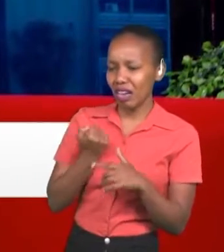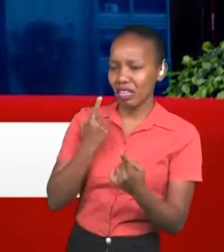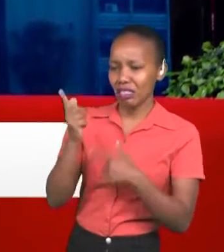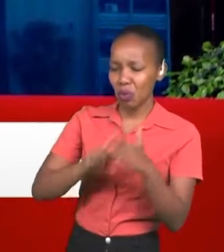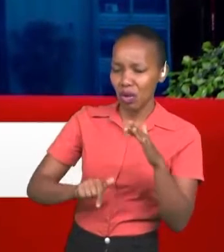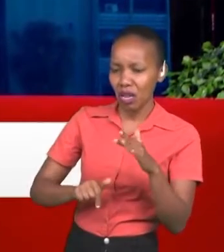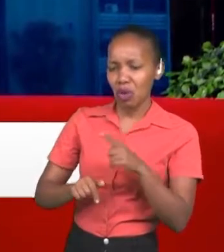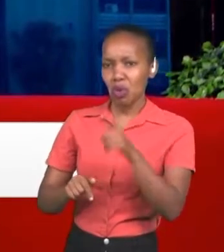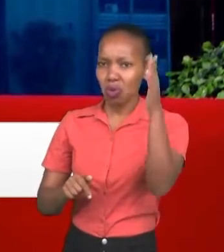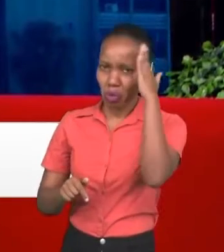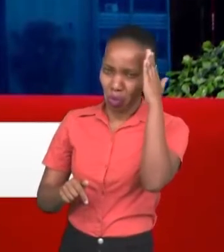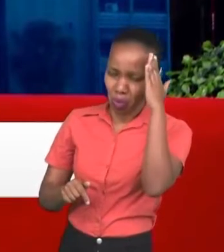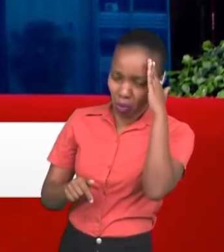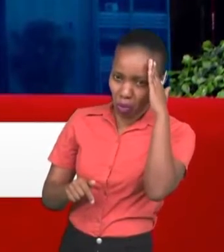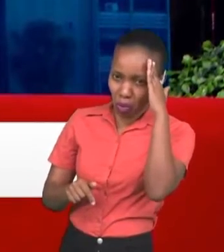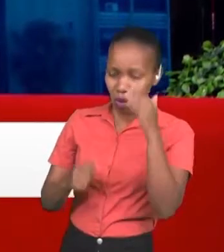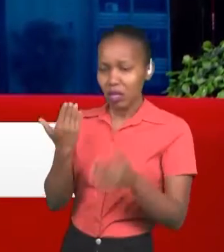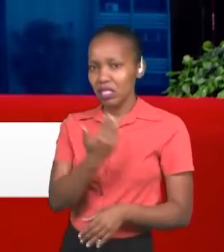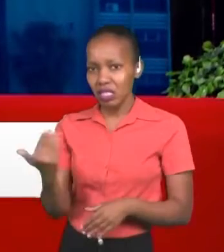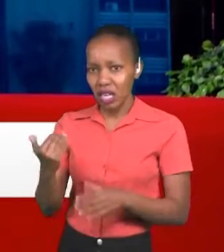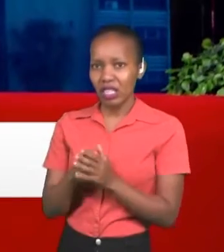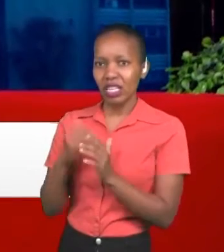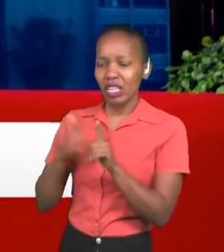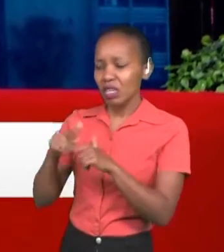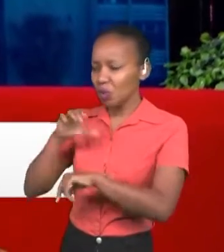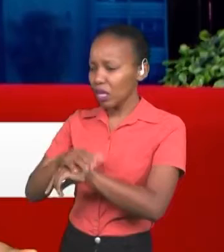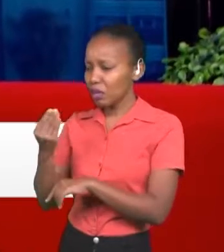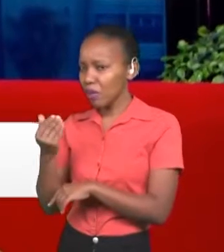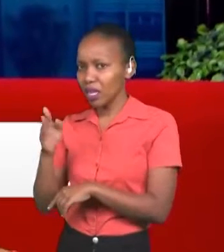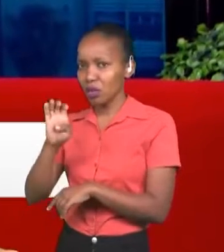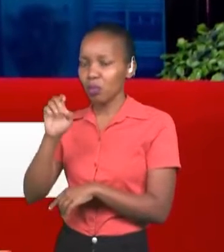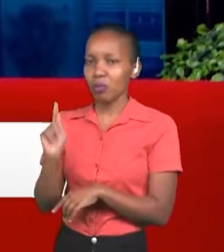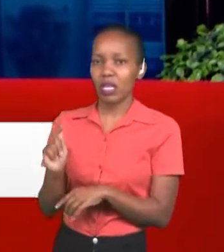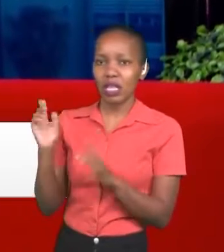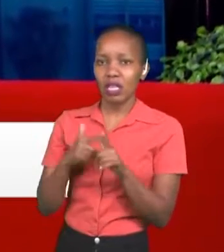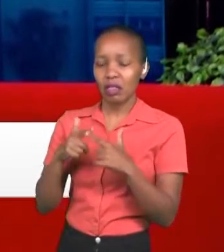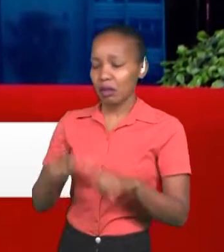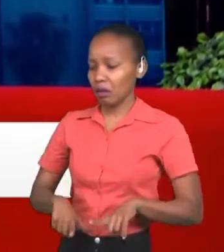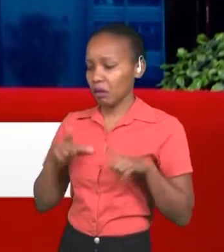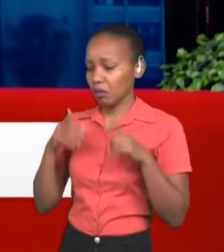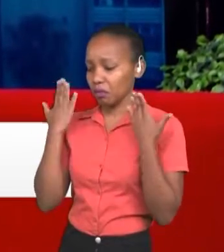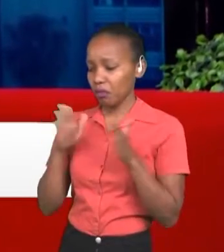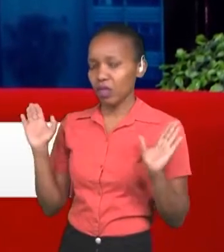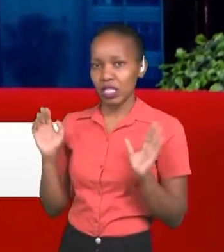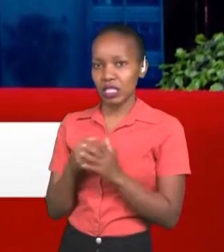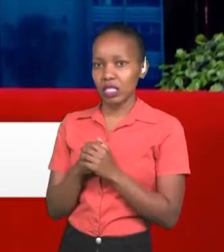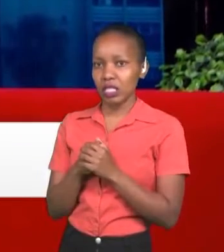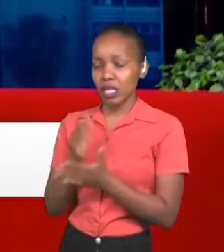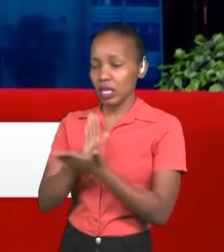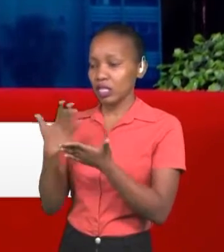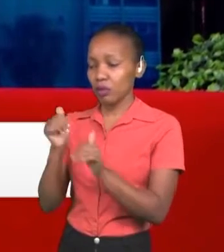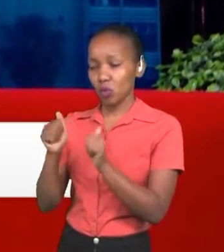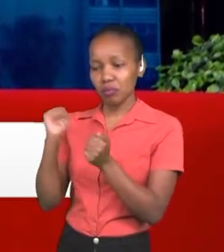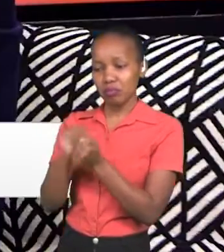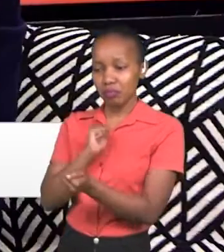mtoi, nini, nini. Yeah, yeah, yeah. Huku wa una job, huku pesa ulipata ndo umeka kwa bet. life is over. Yeah. It's a mood distractor. Yeah.